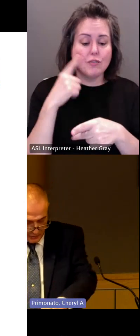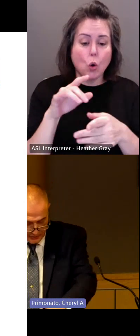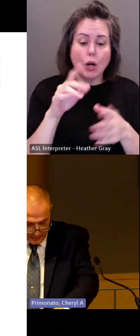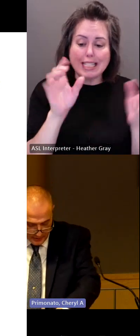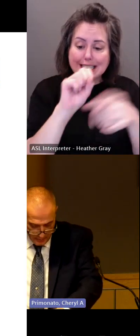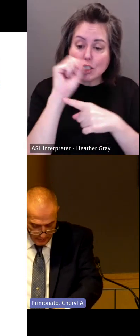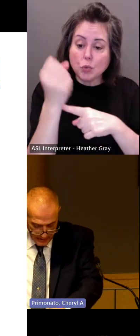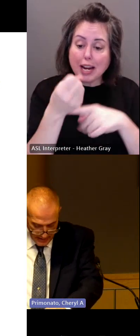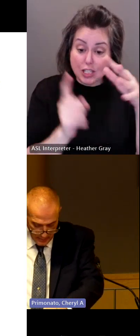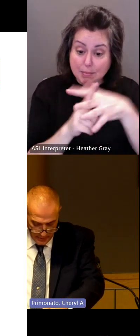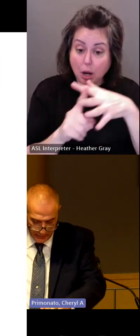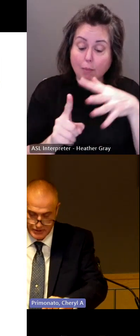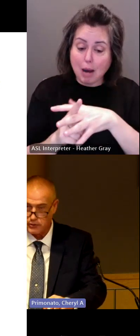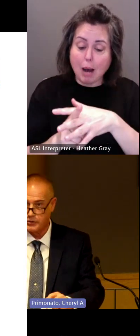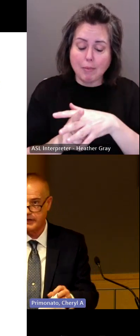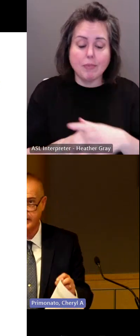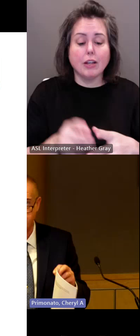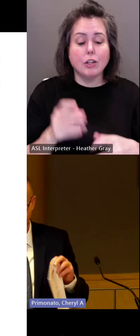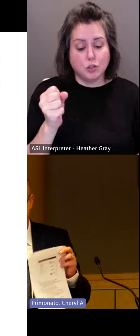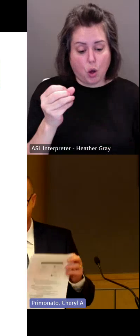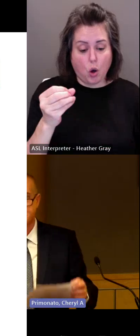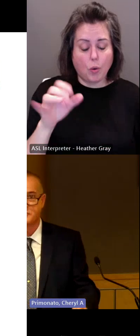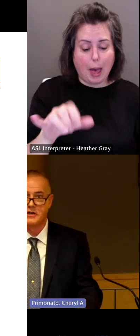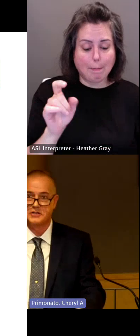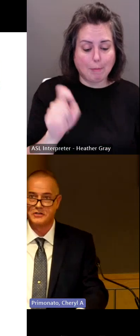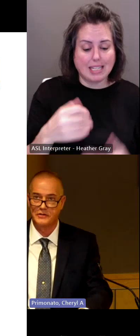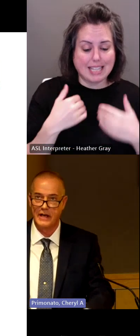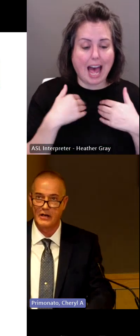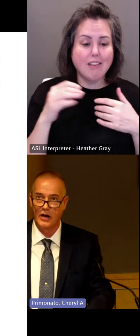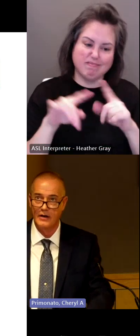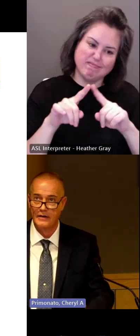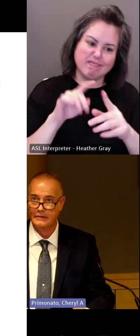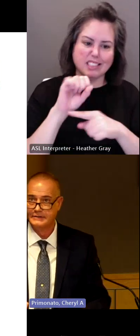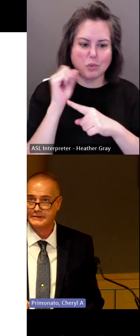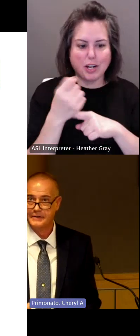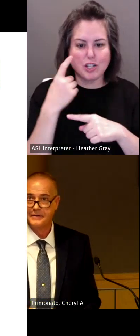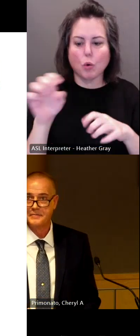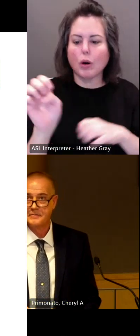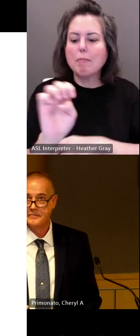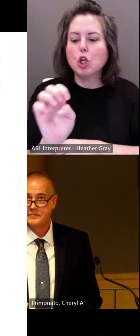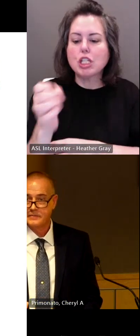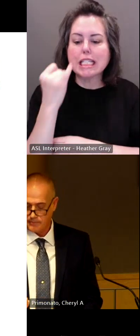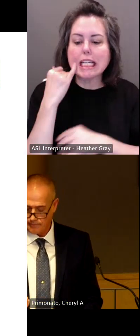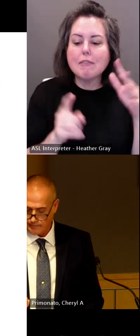to restore your limited operating capabilities during emergency situations should they occur.